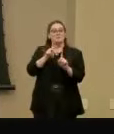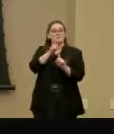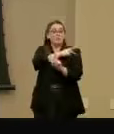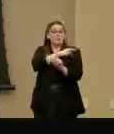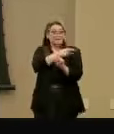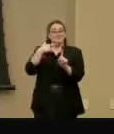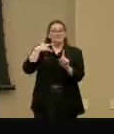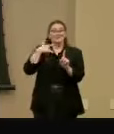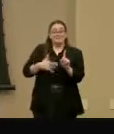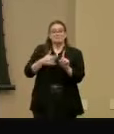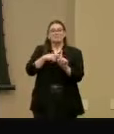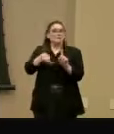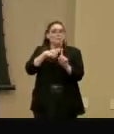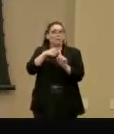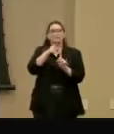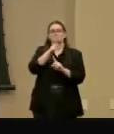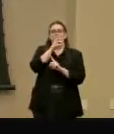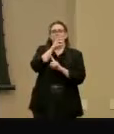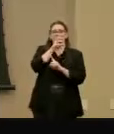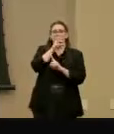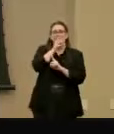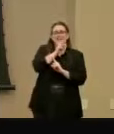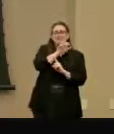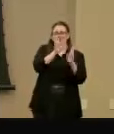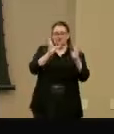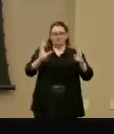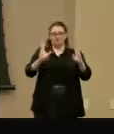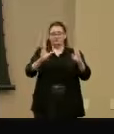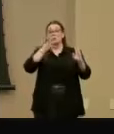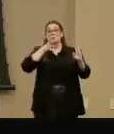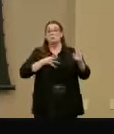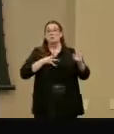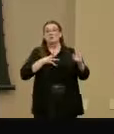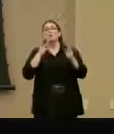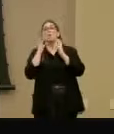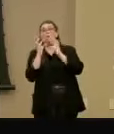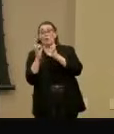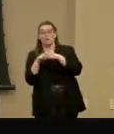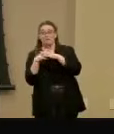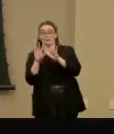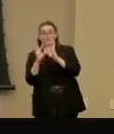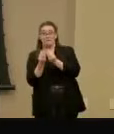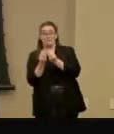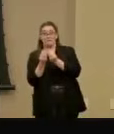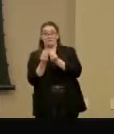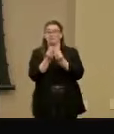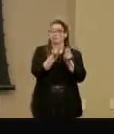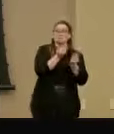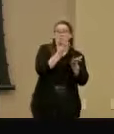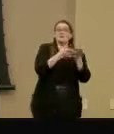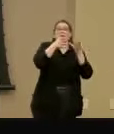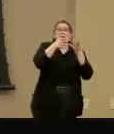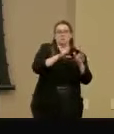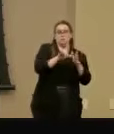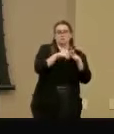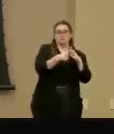these are classically the years in which a woman wants to start a family or does not want to start a family, okay?